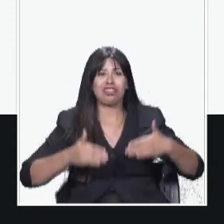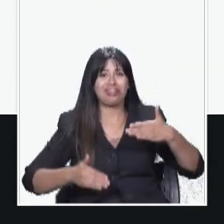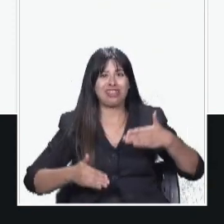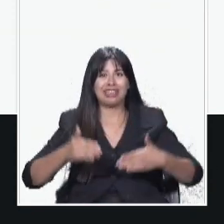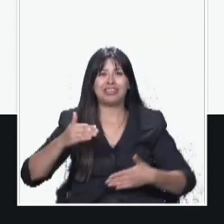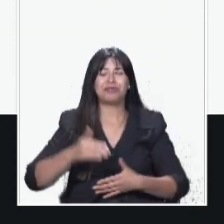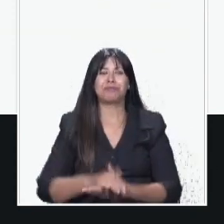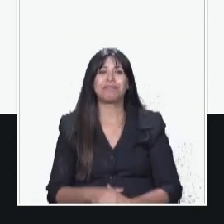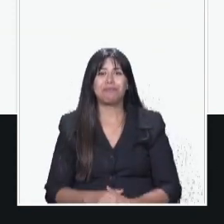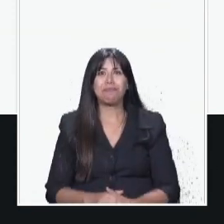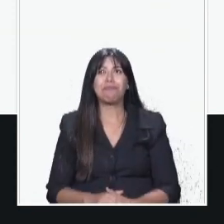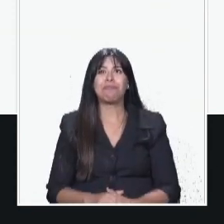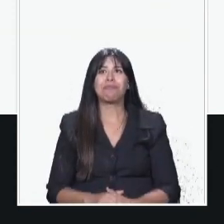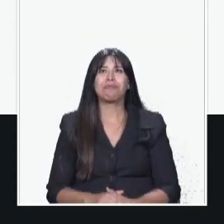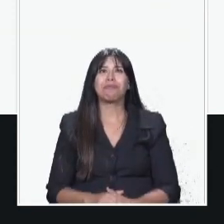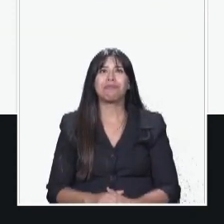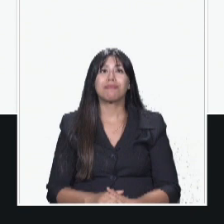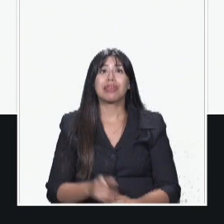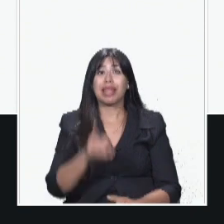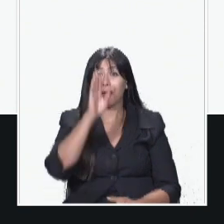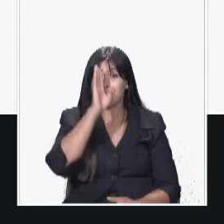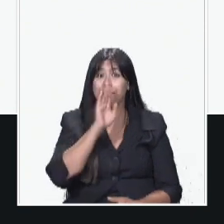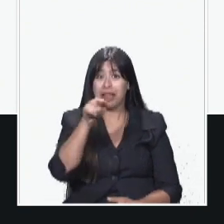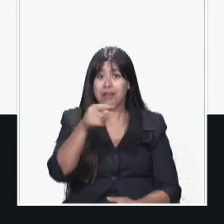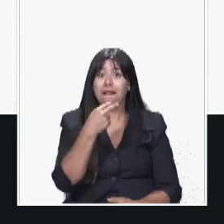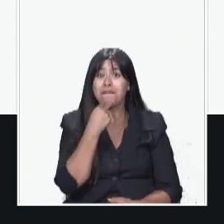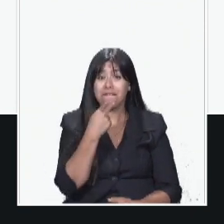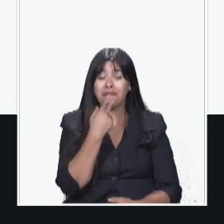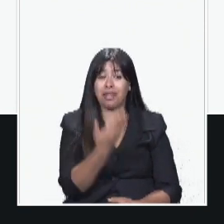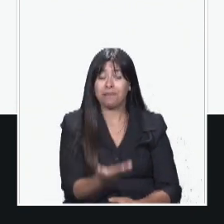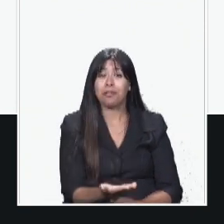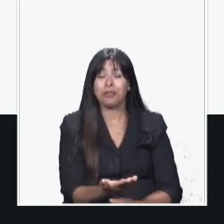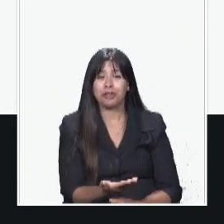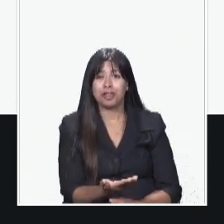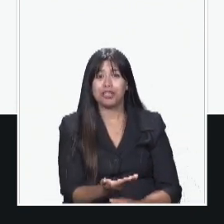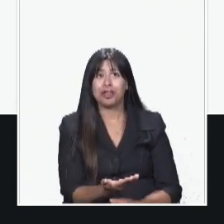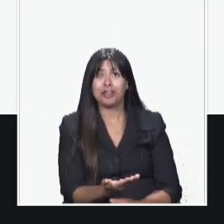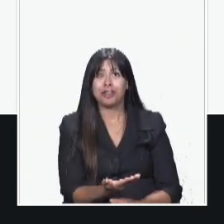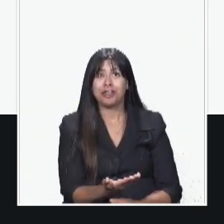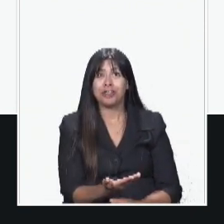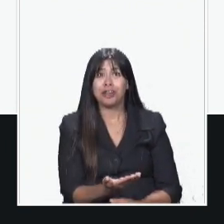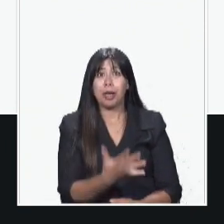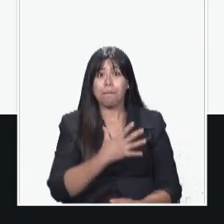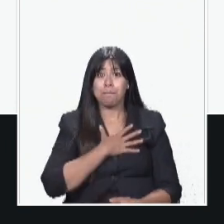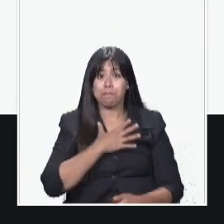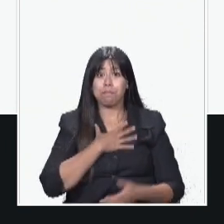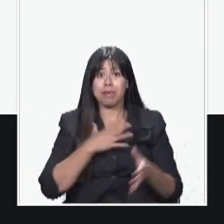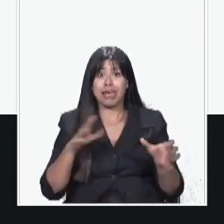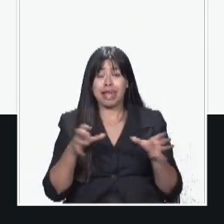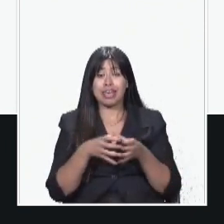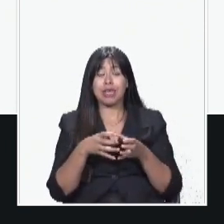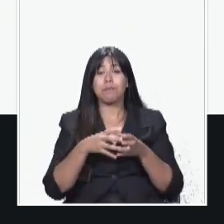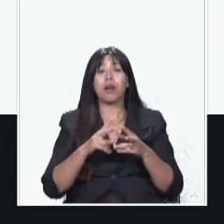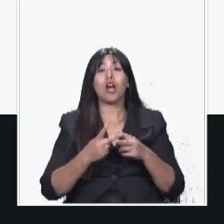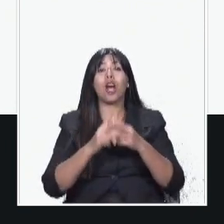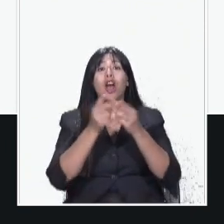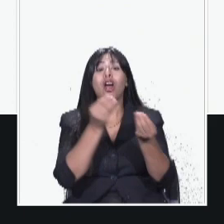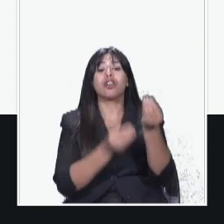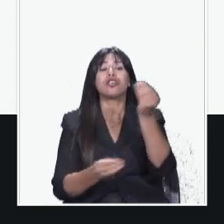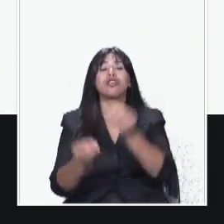This dog is alive. So my team built this thing in like a month. You see here. So you see the technology in the back